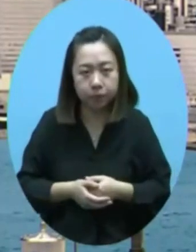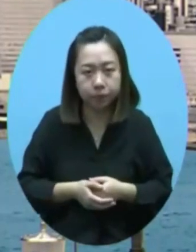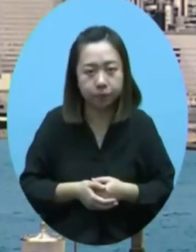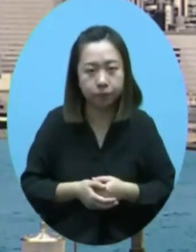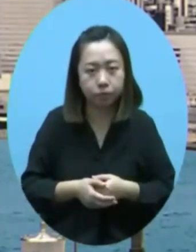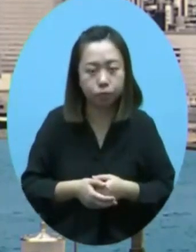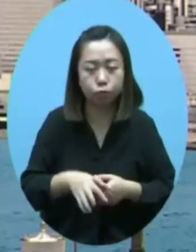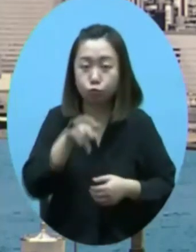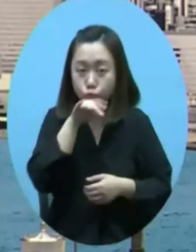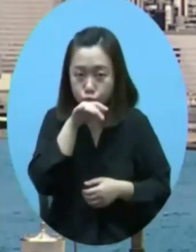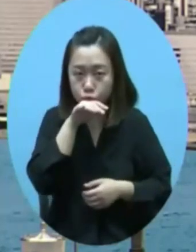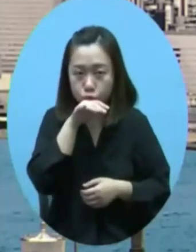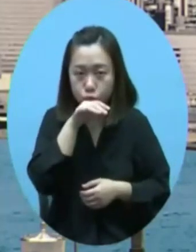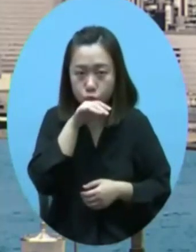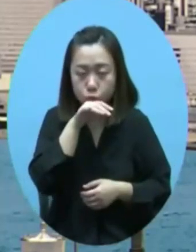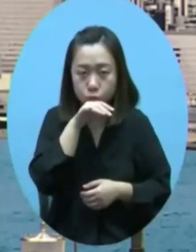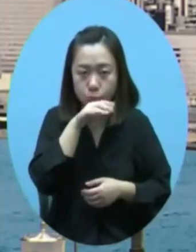well.